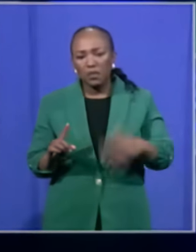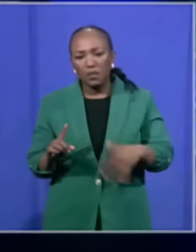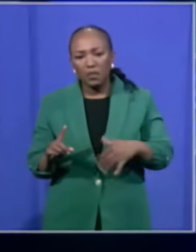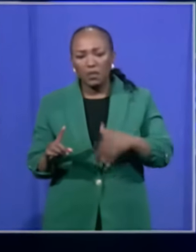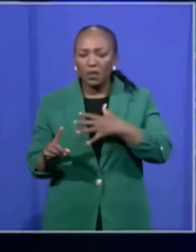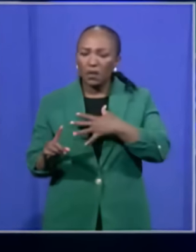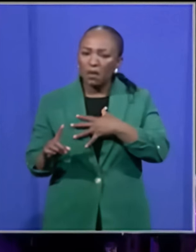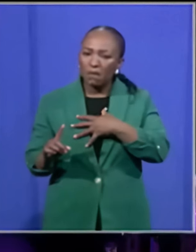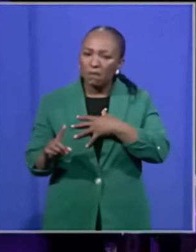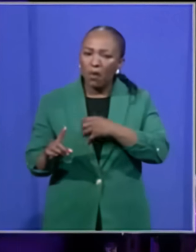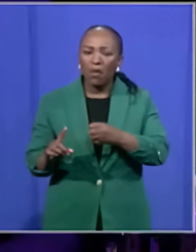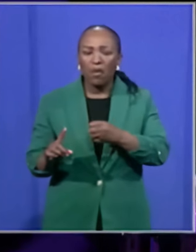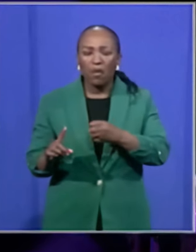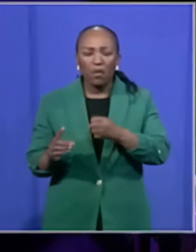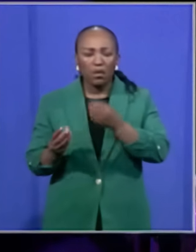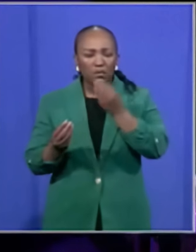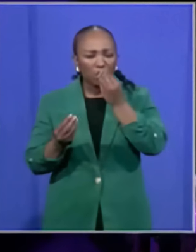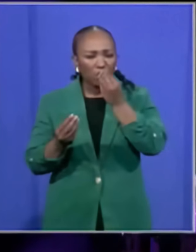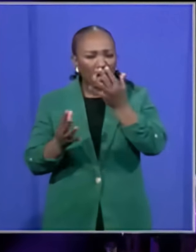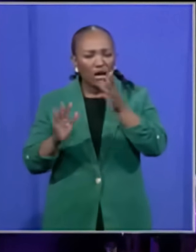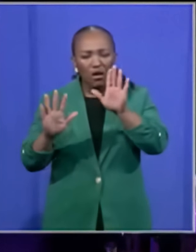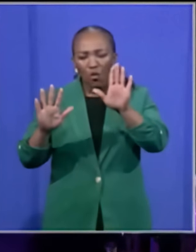and wonderful to be with.